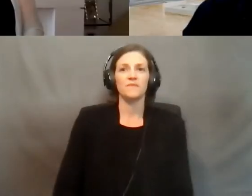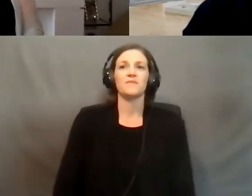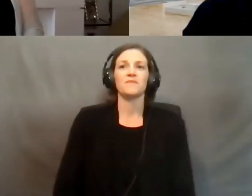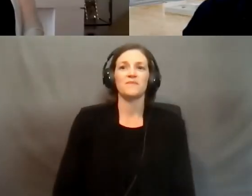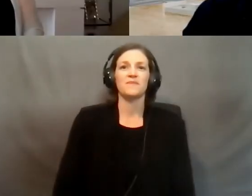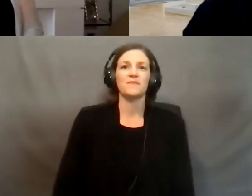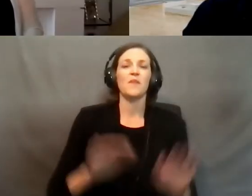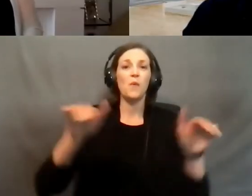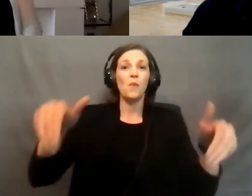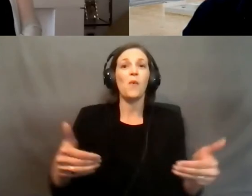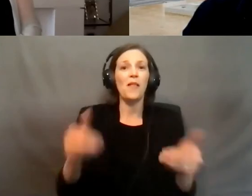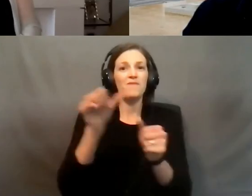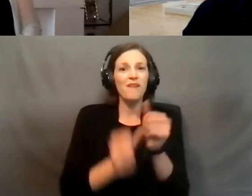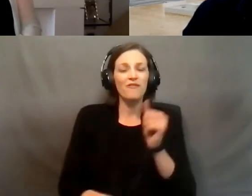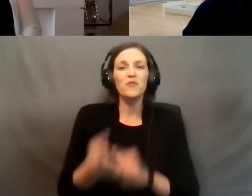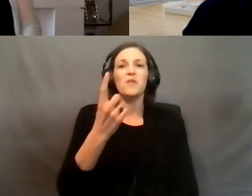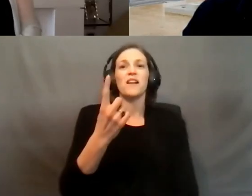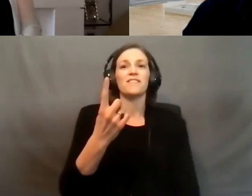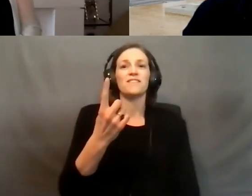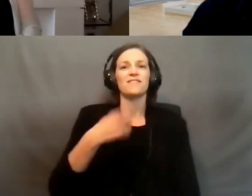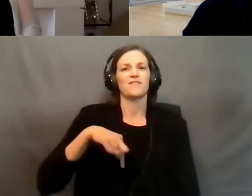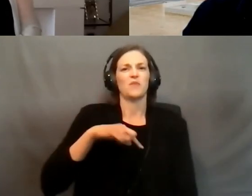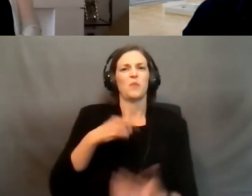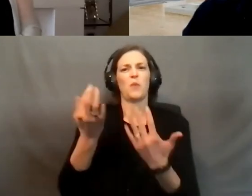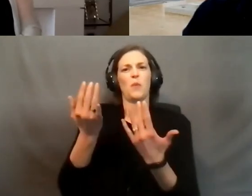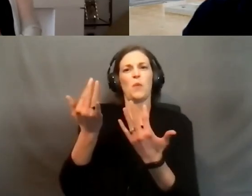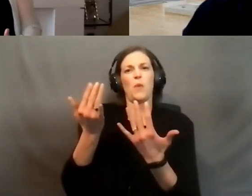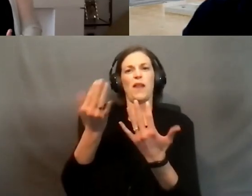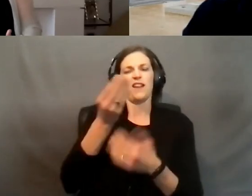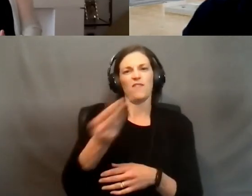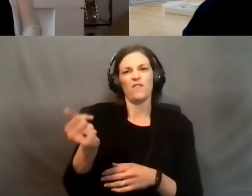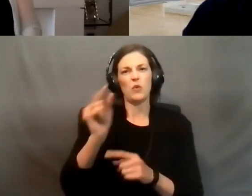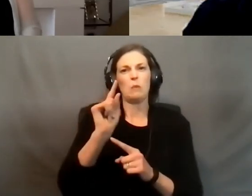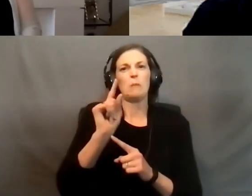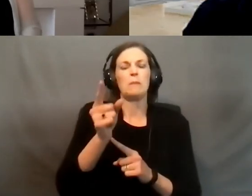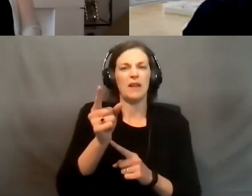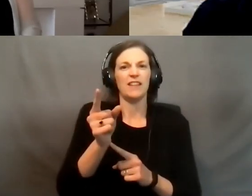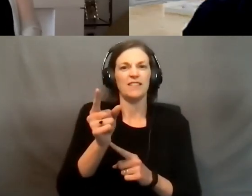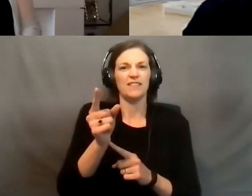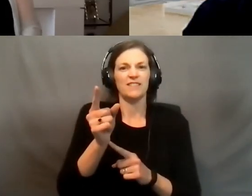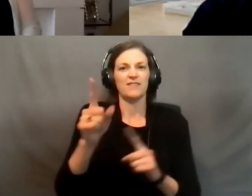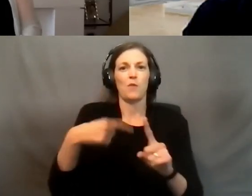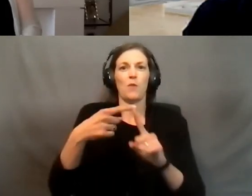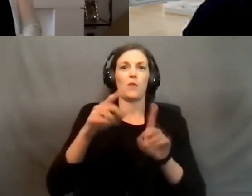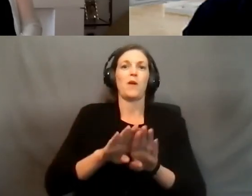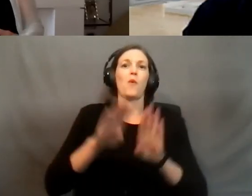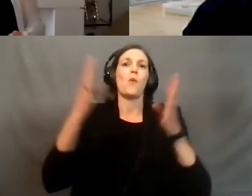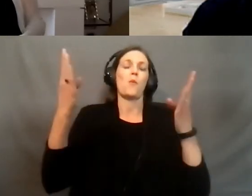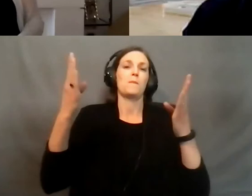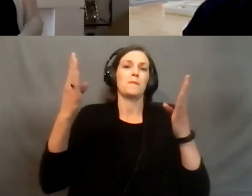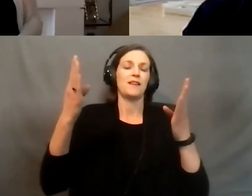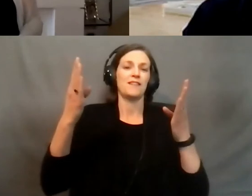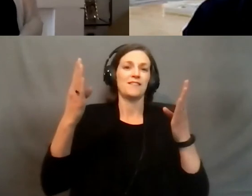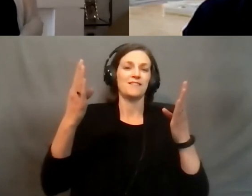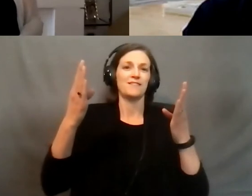We waited a few minutes once we opened the start of this